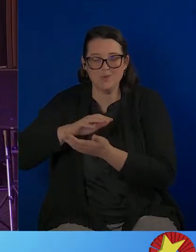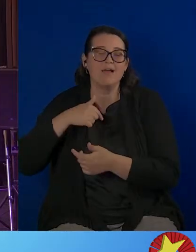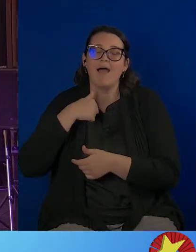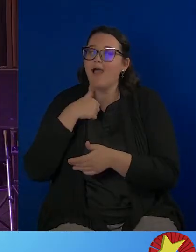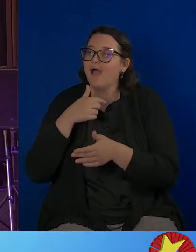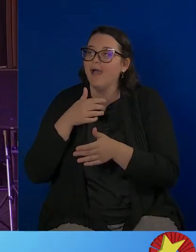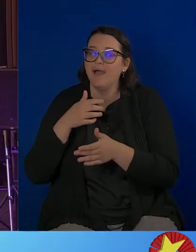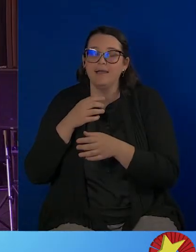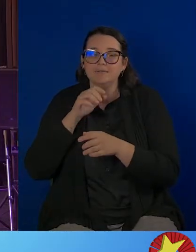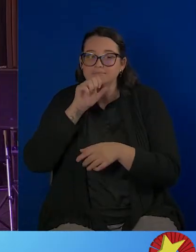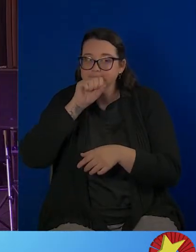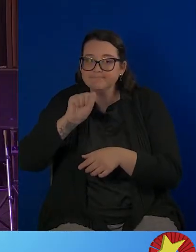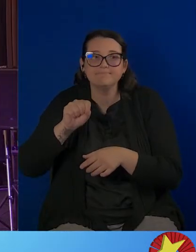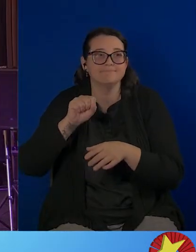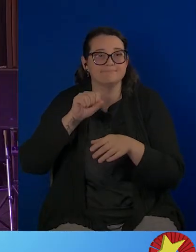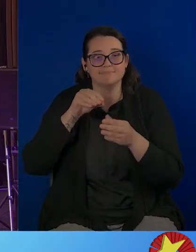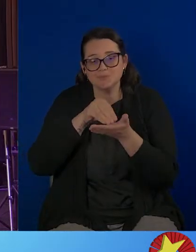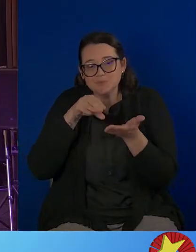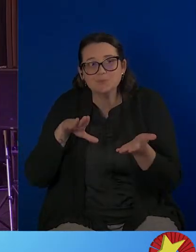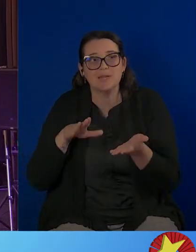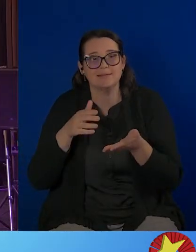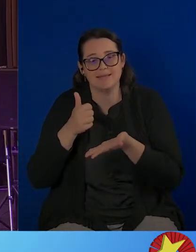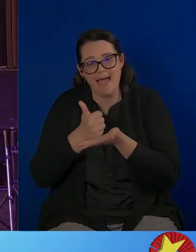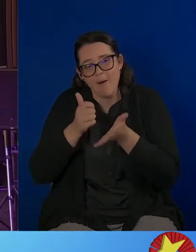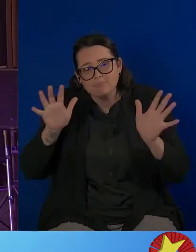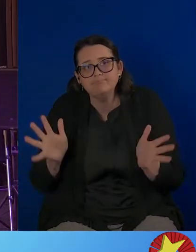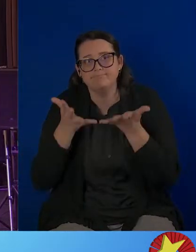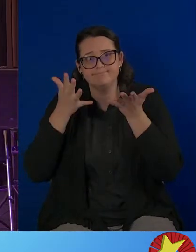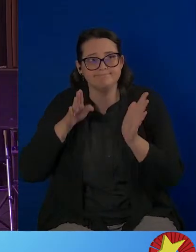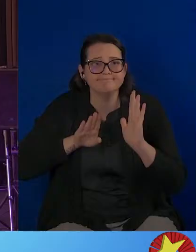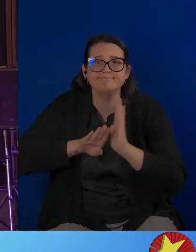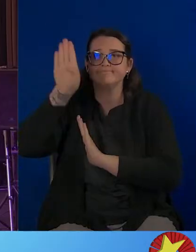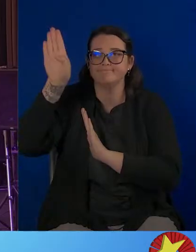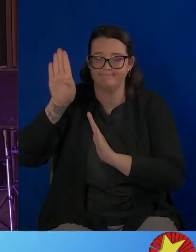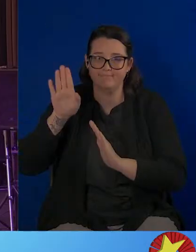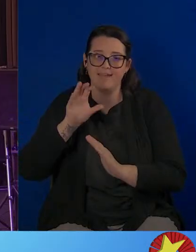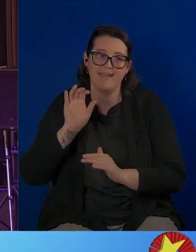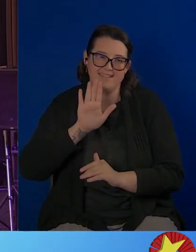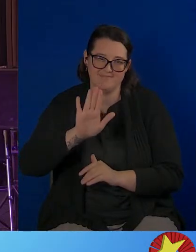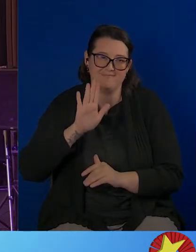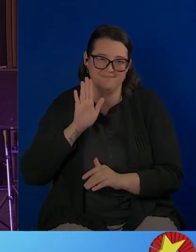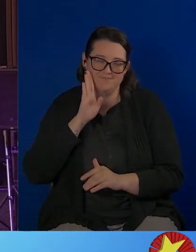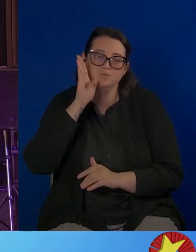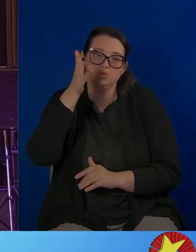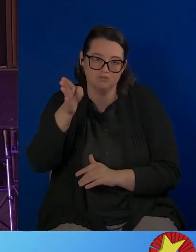for students and their success and their future endeavors.